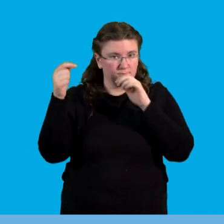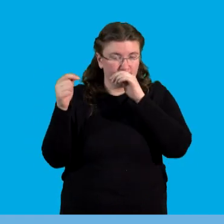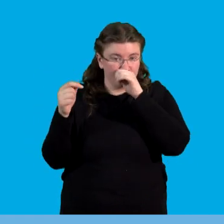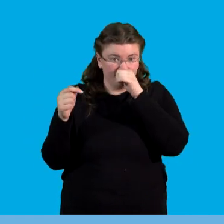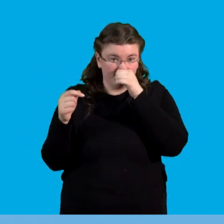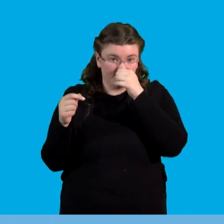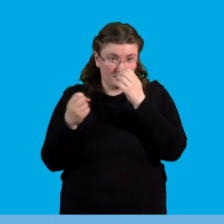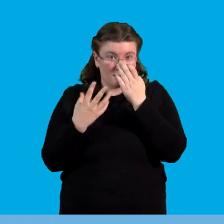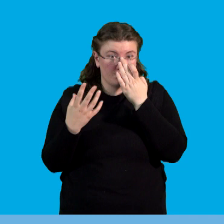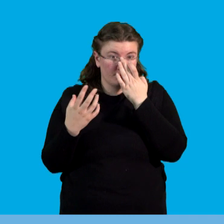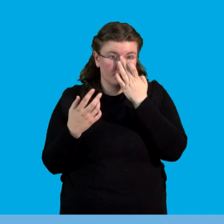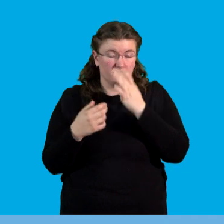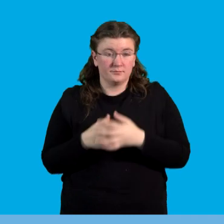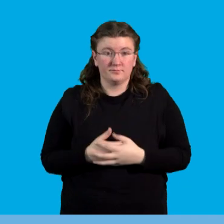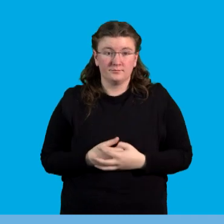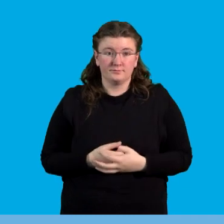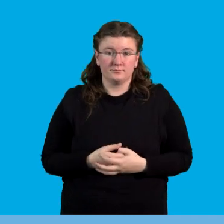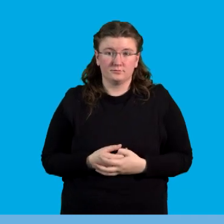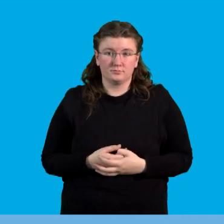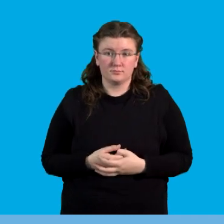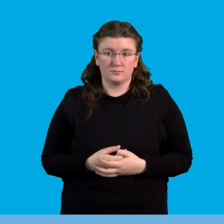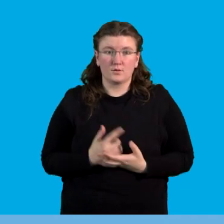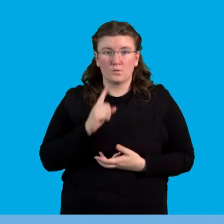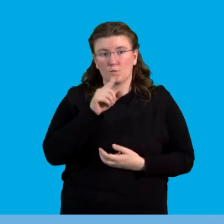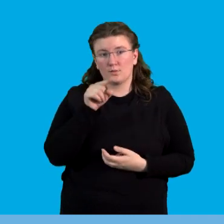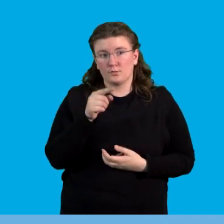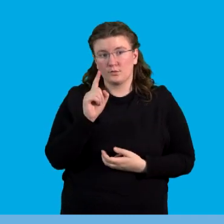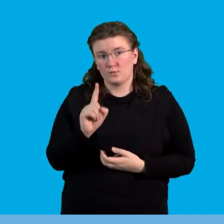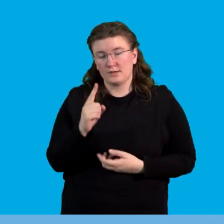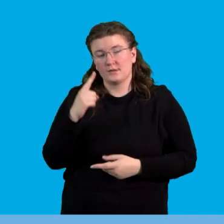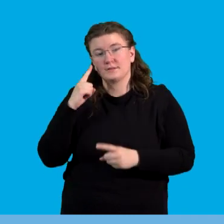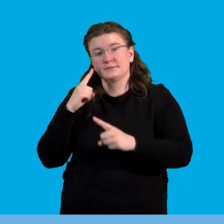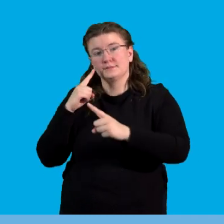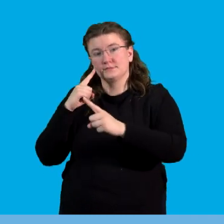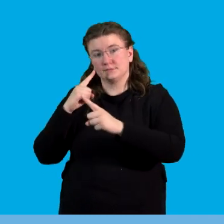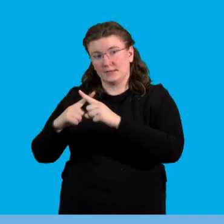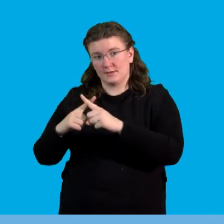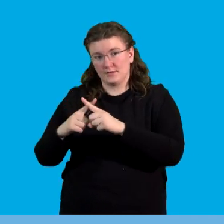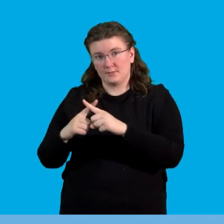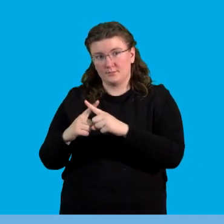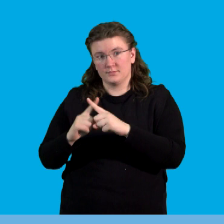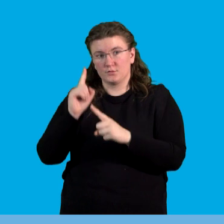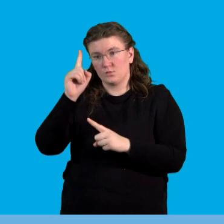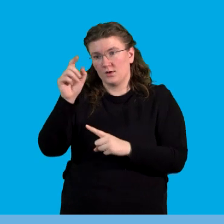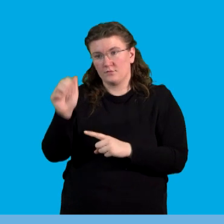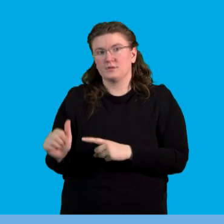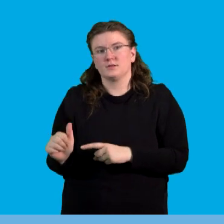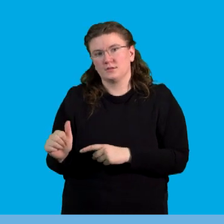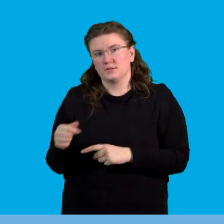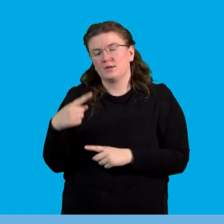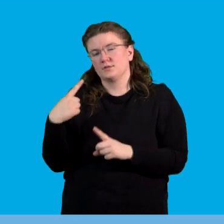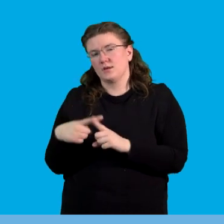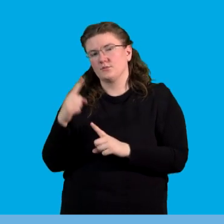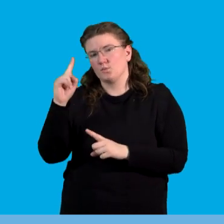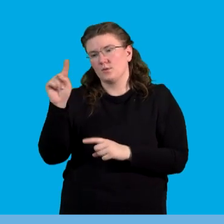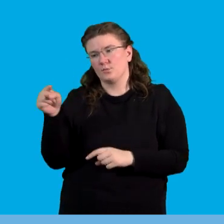power consumption is going to be the 1,1 multiplied by 1